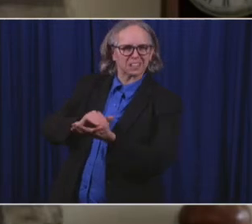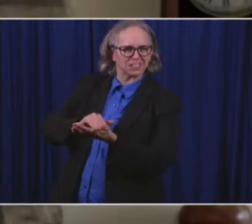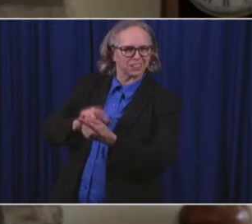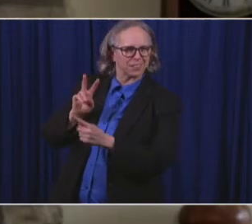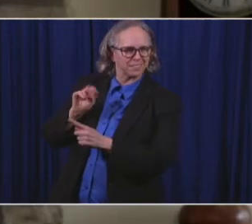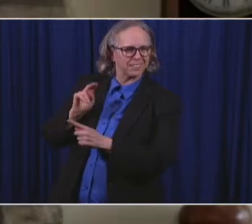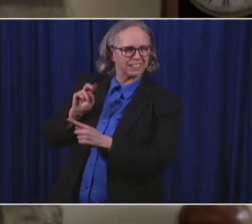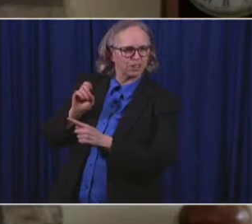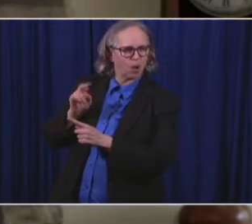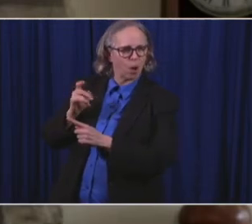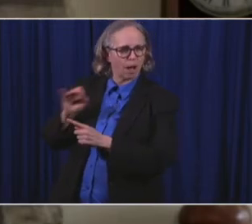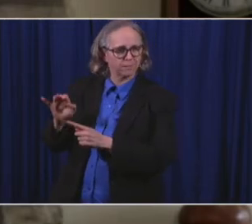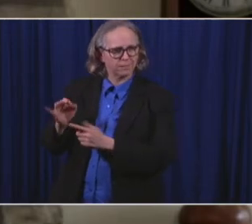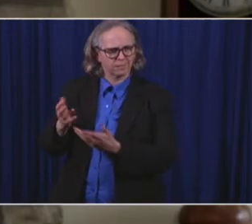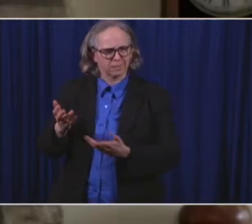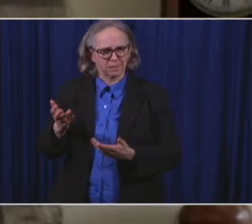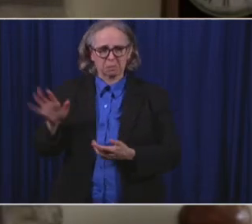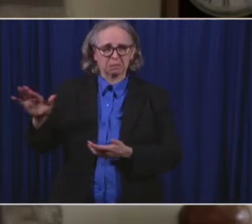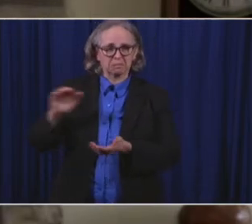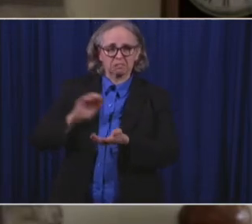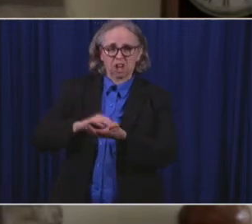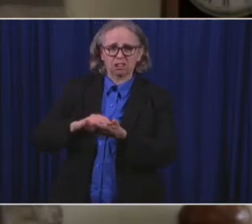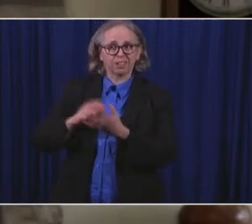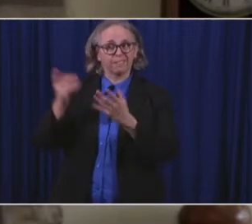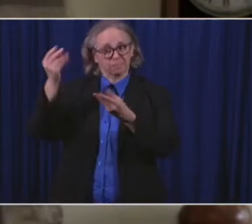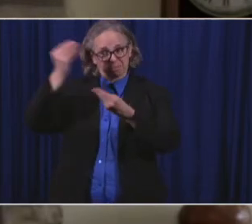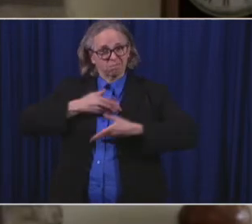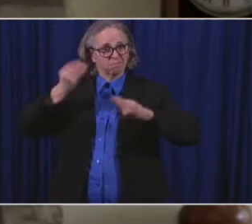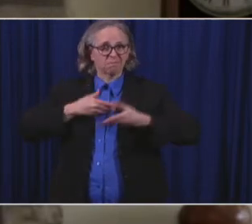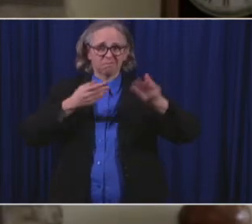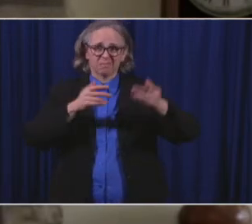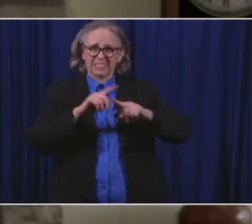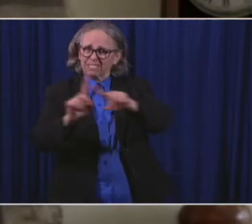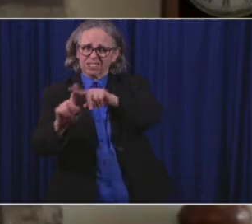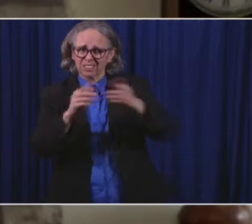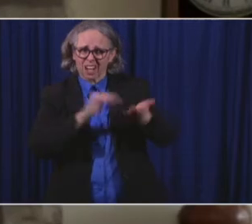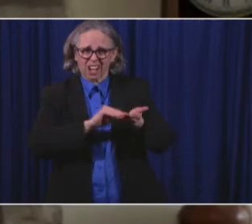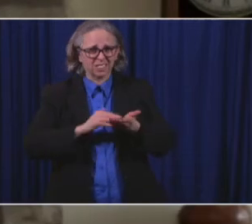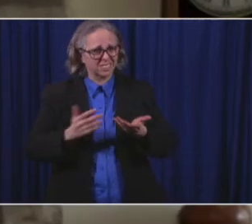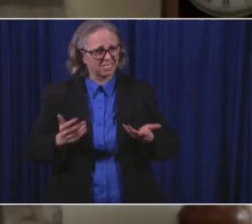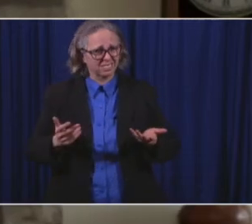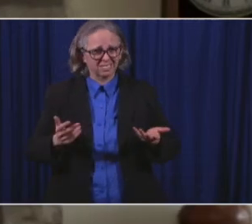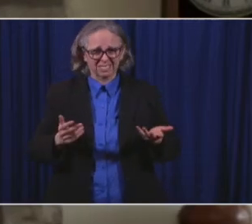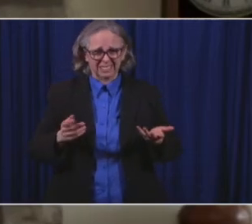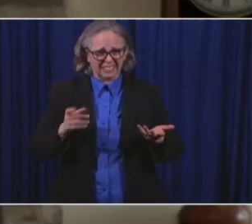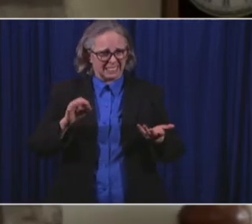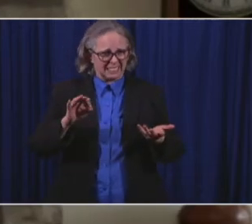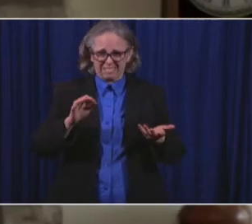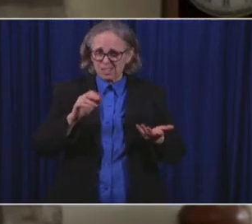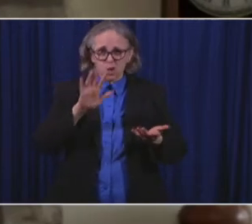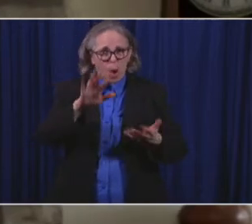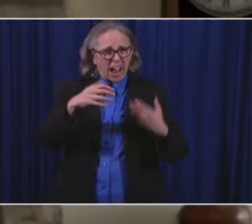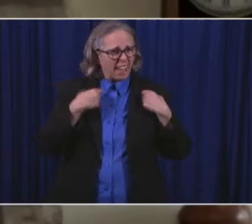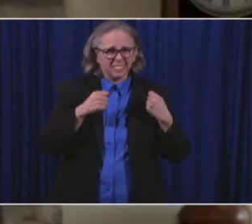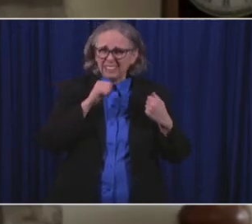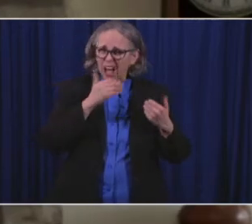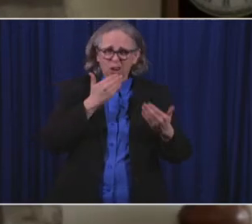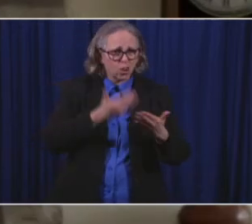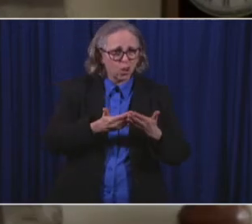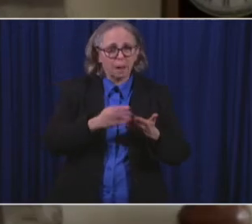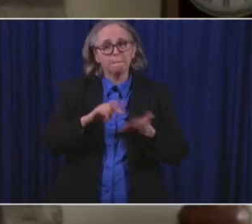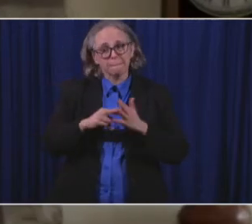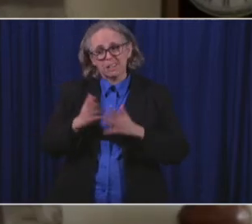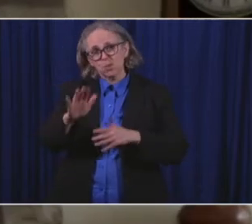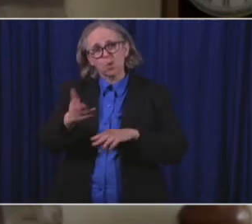me is, obviously that creates more problems. The higher rates of the comorbidity